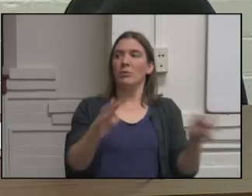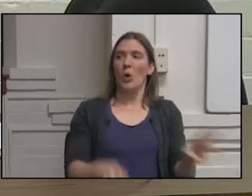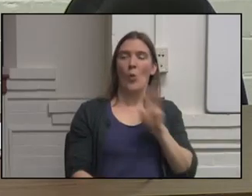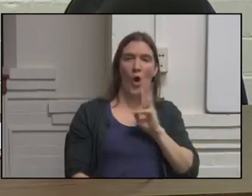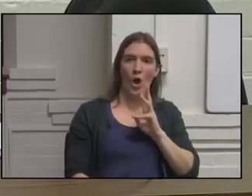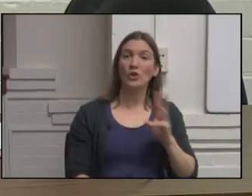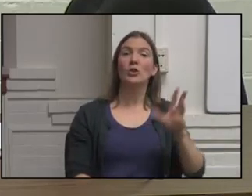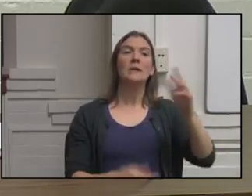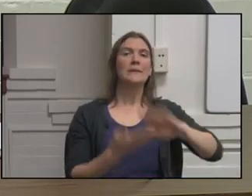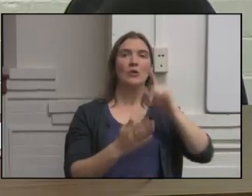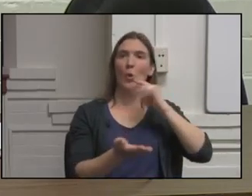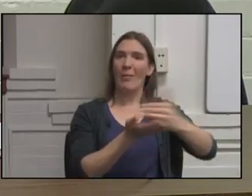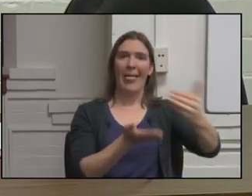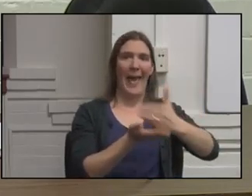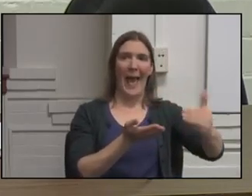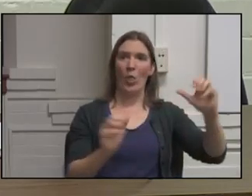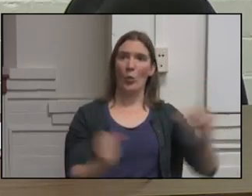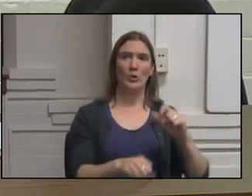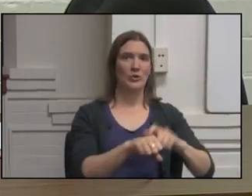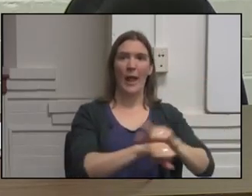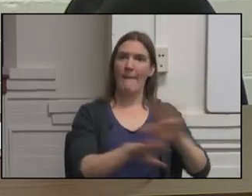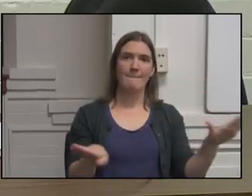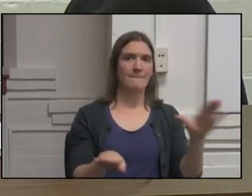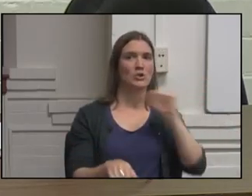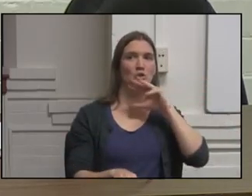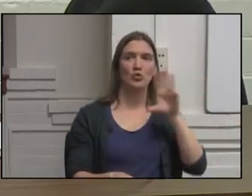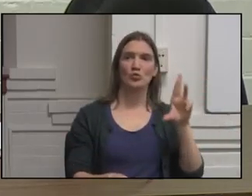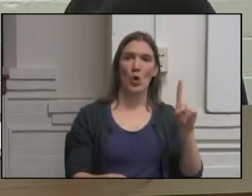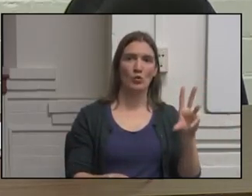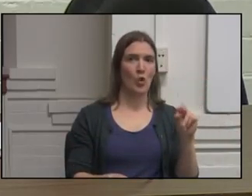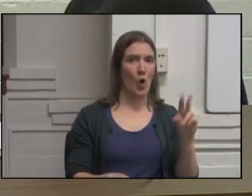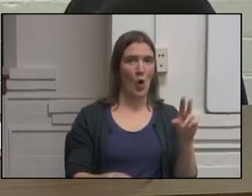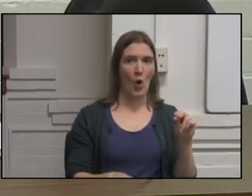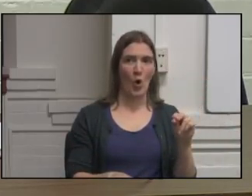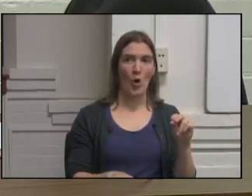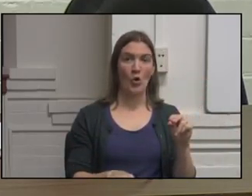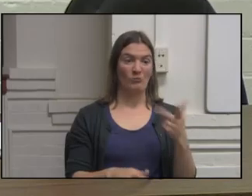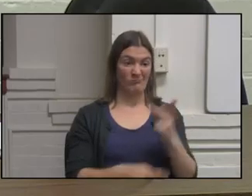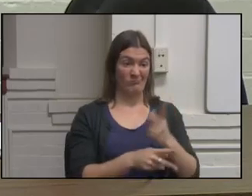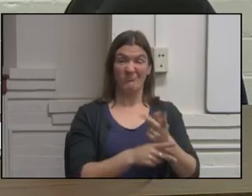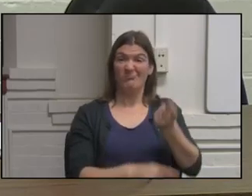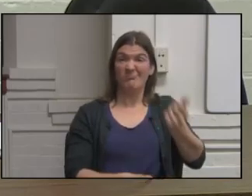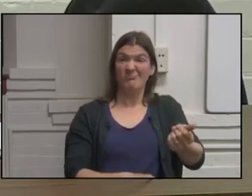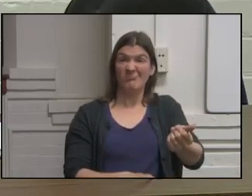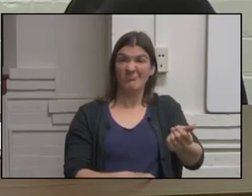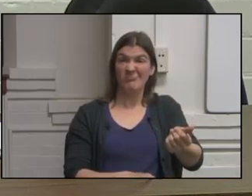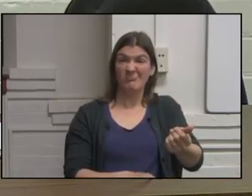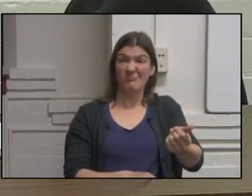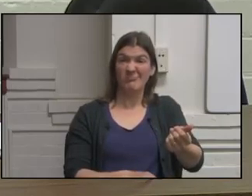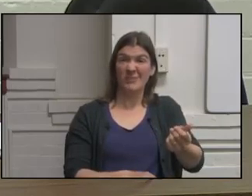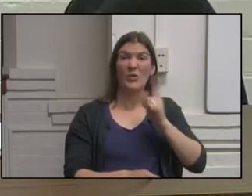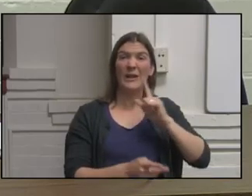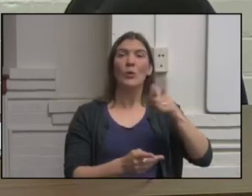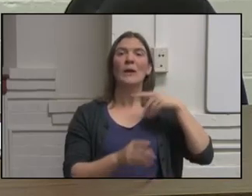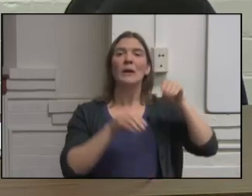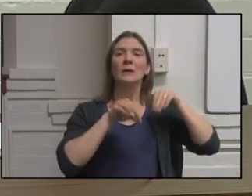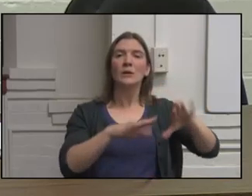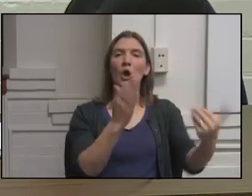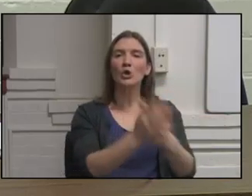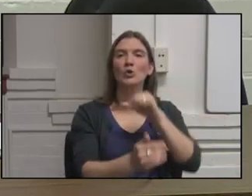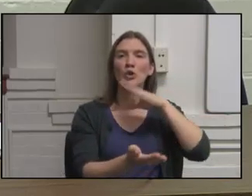upkeep of the road, but we don't plow them in the winter. And they get very little care. They basically get graded about once a